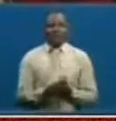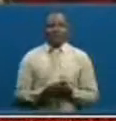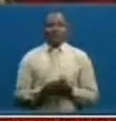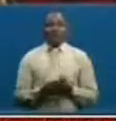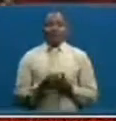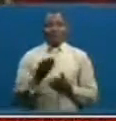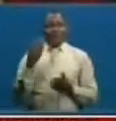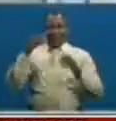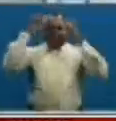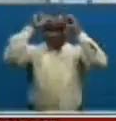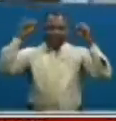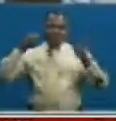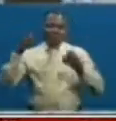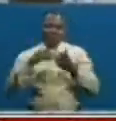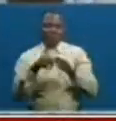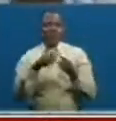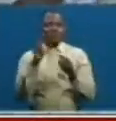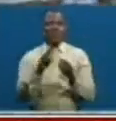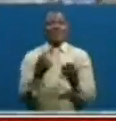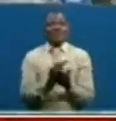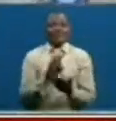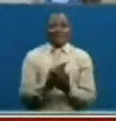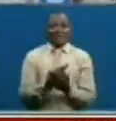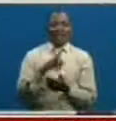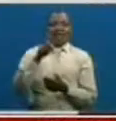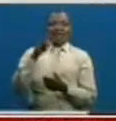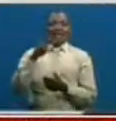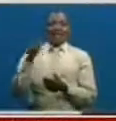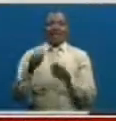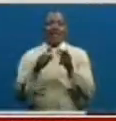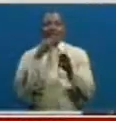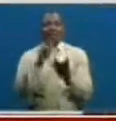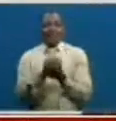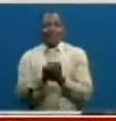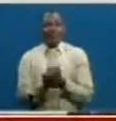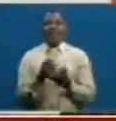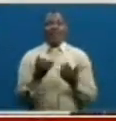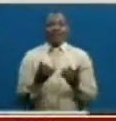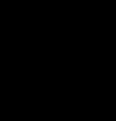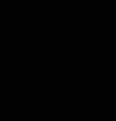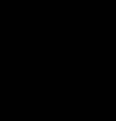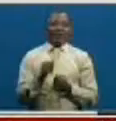activity. A former president of the Musicians Union of Ghana, Dinah Hobson, noted that so far